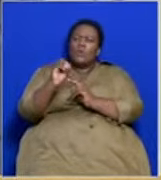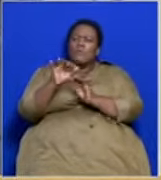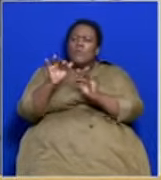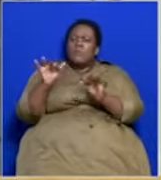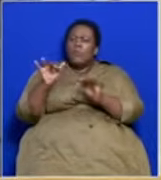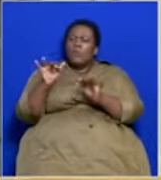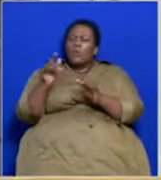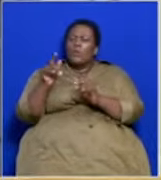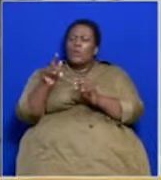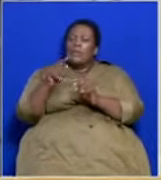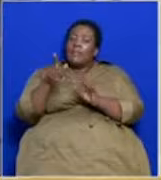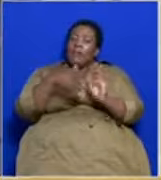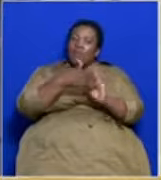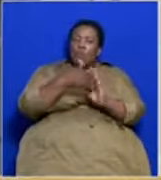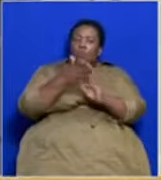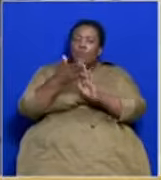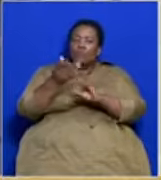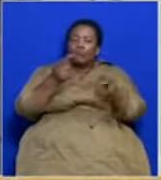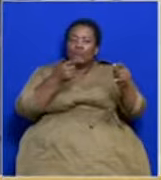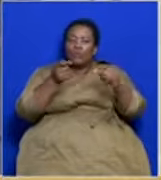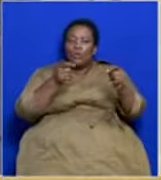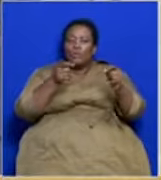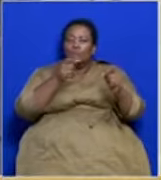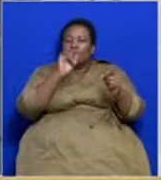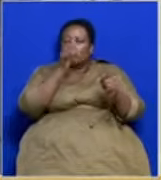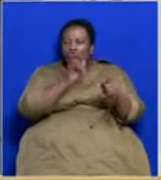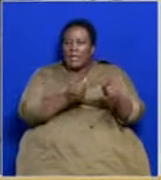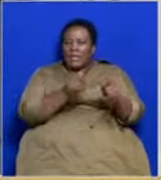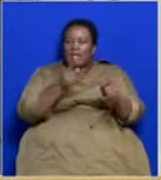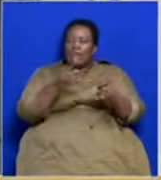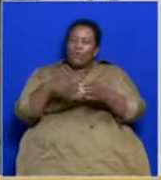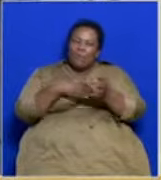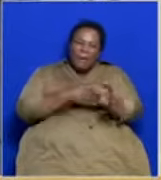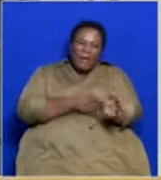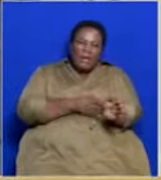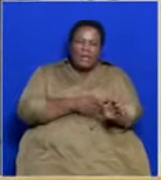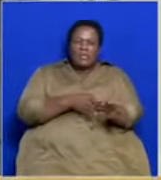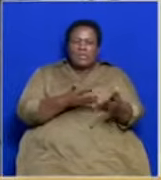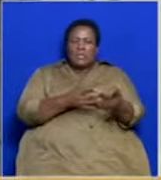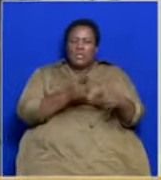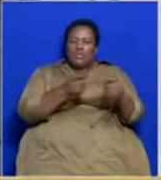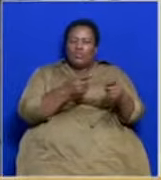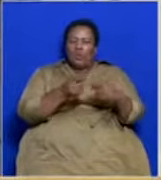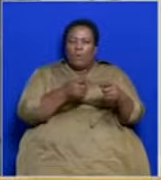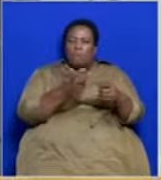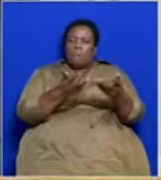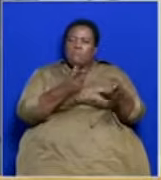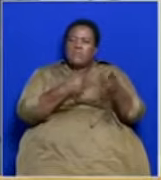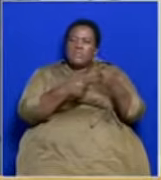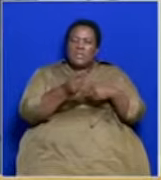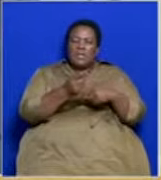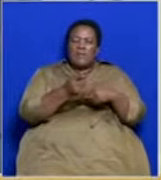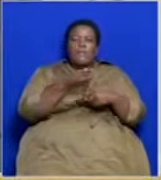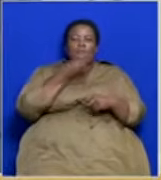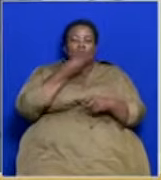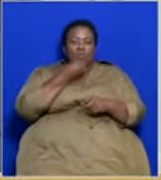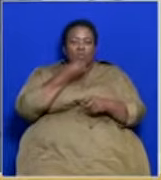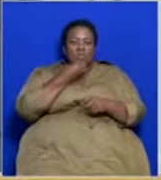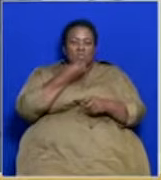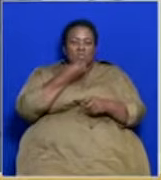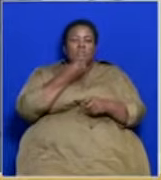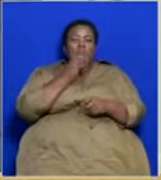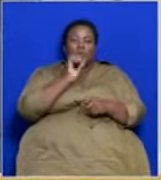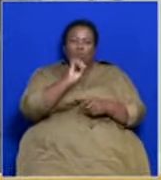compliant. For instance, it is a shop where they sell food. There are certificates that are